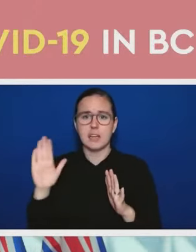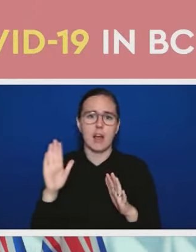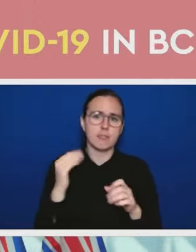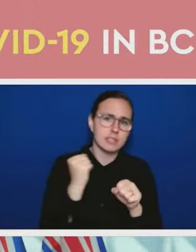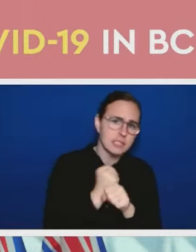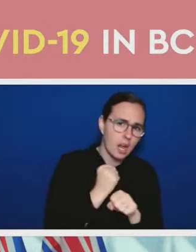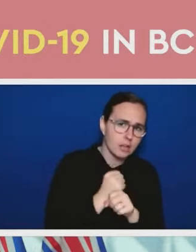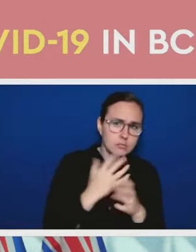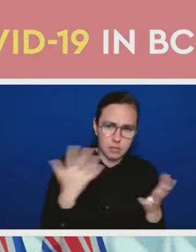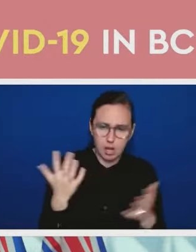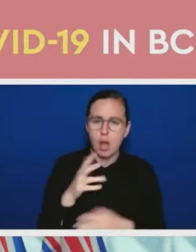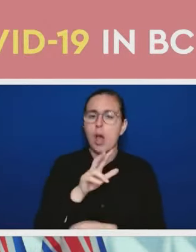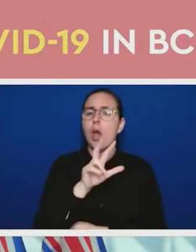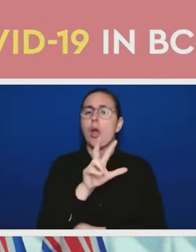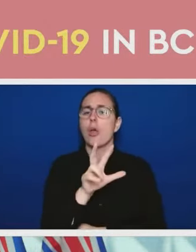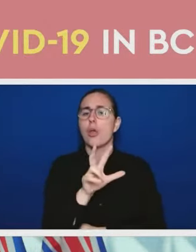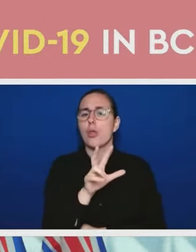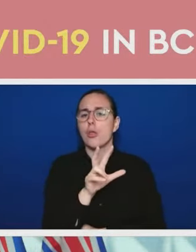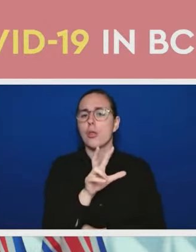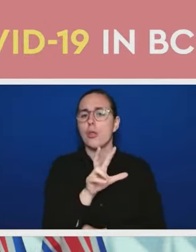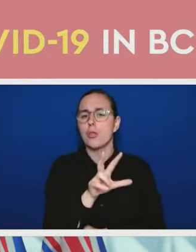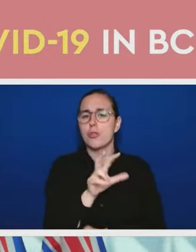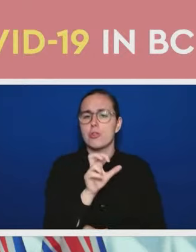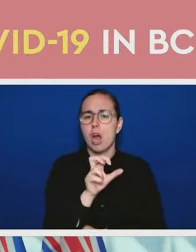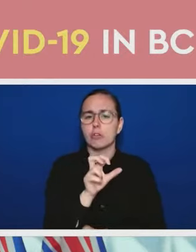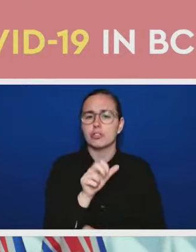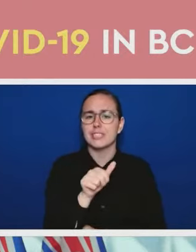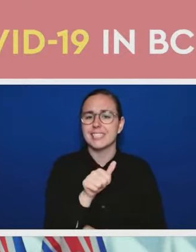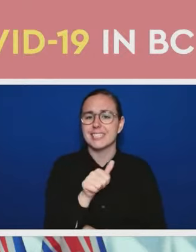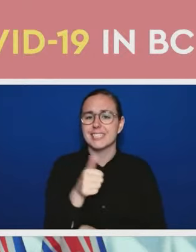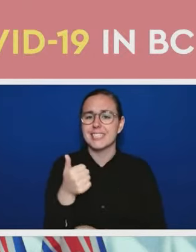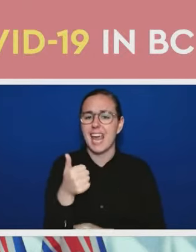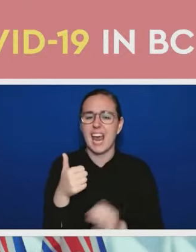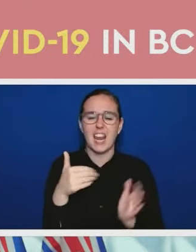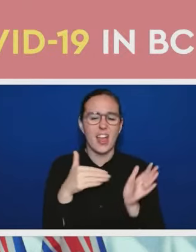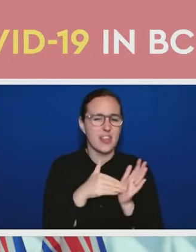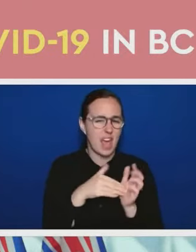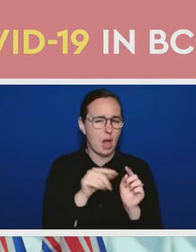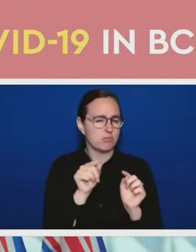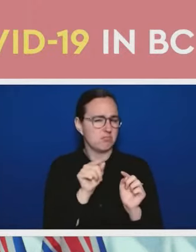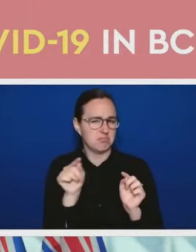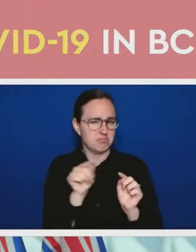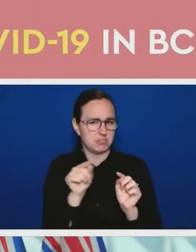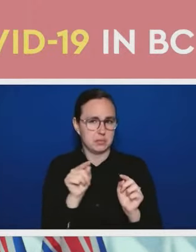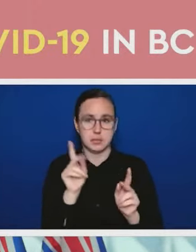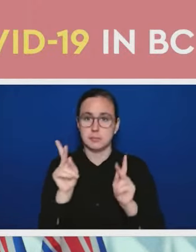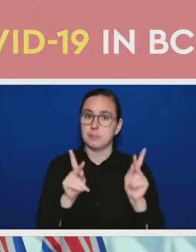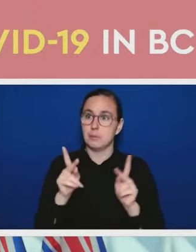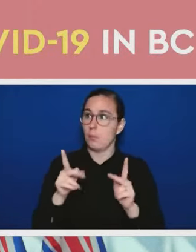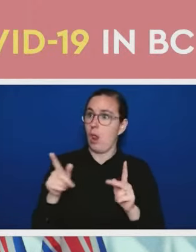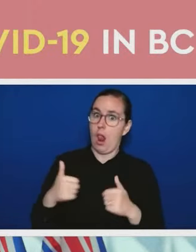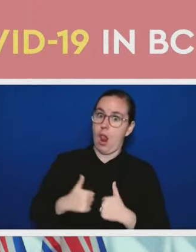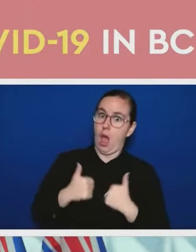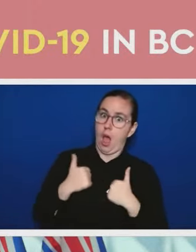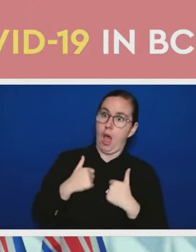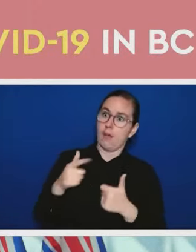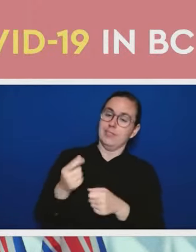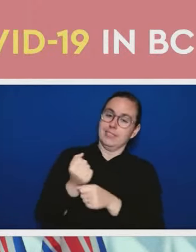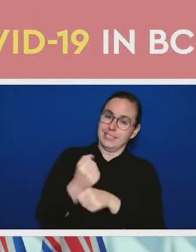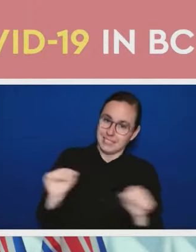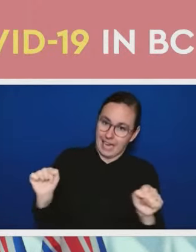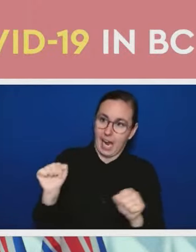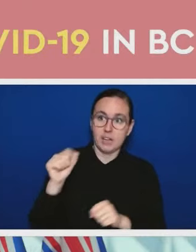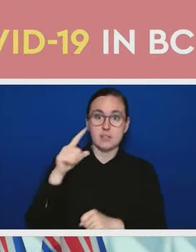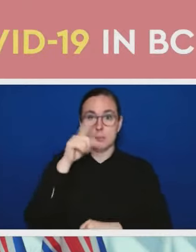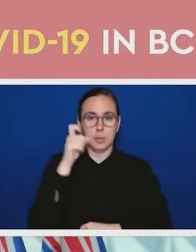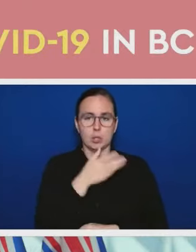310,400 lives were saved by COVID-19 vaccines across this country. And that is reflected what we see here in